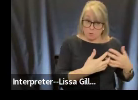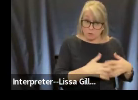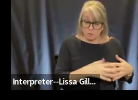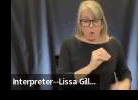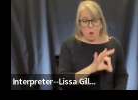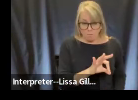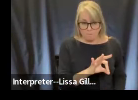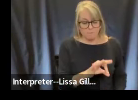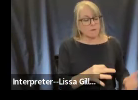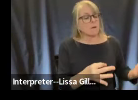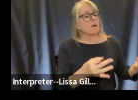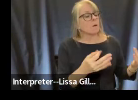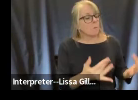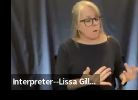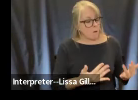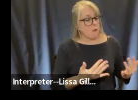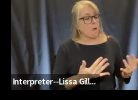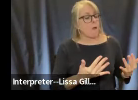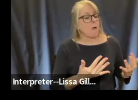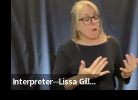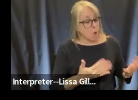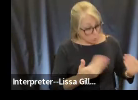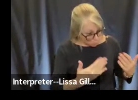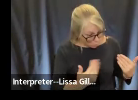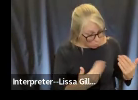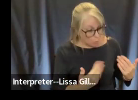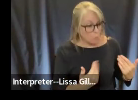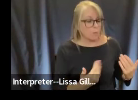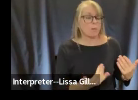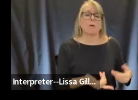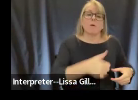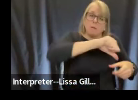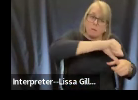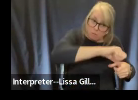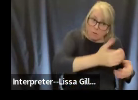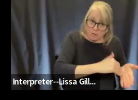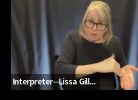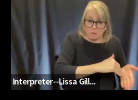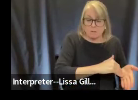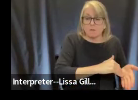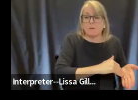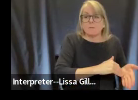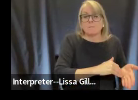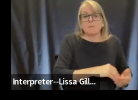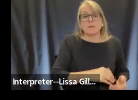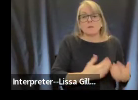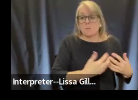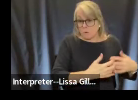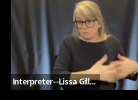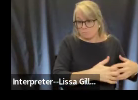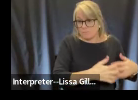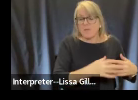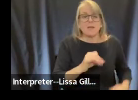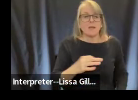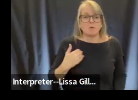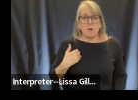refueling. Remember that carbon monoxide detector. And then if you're going to have a generator that's sort of kept where some